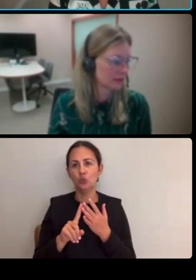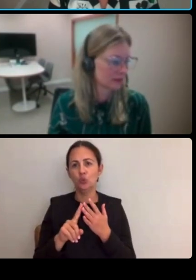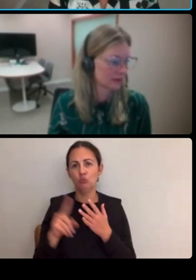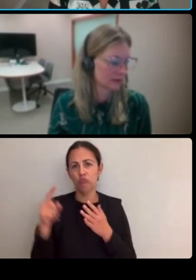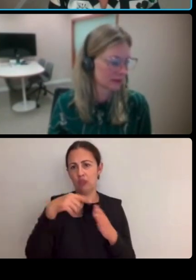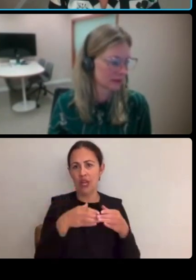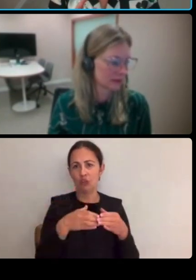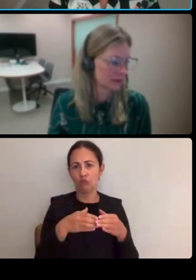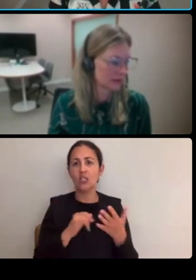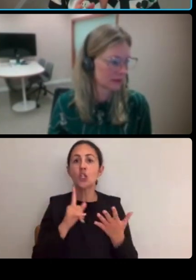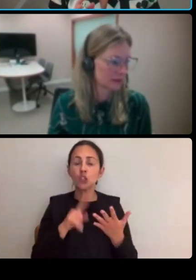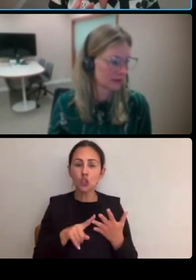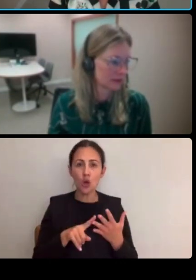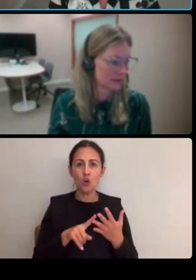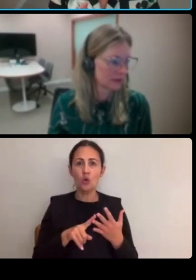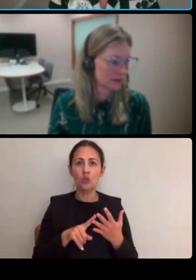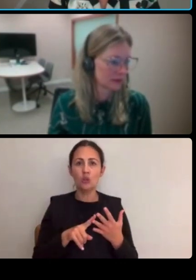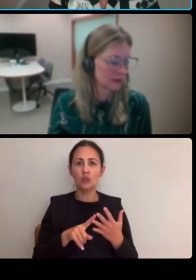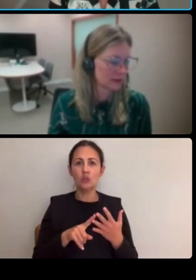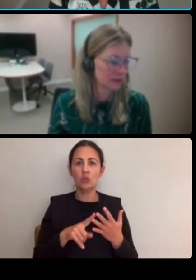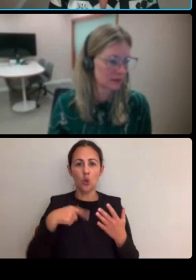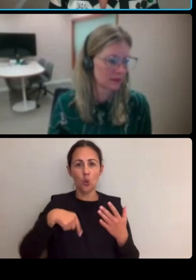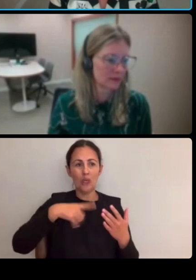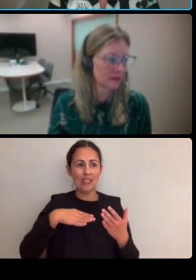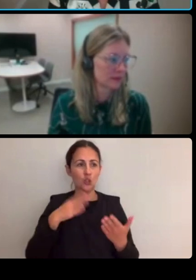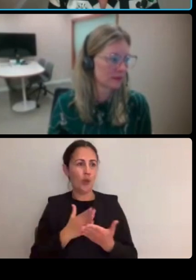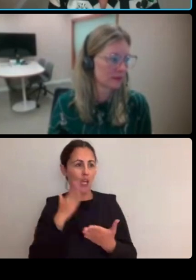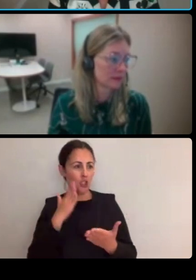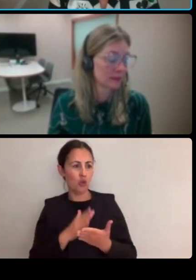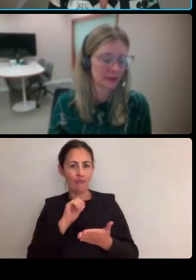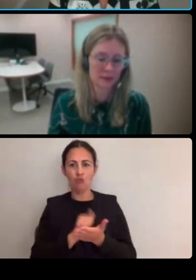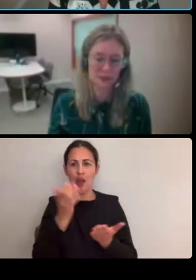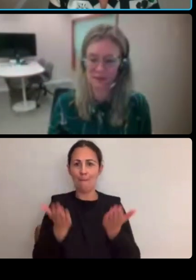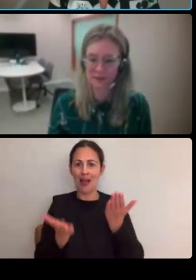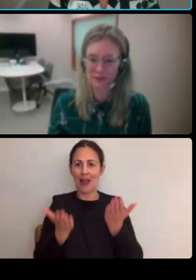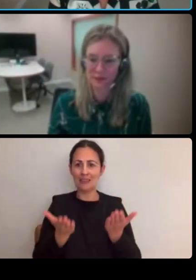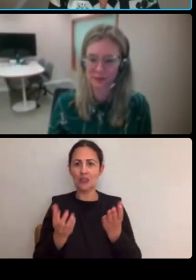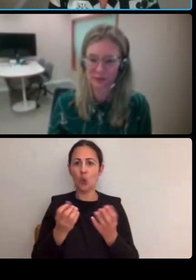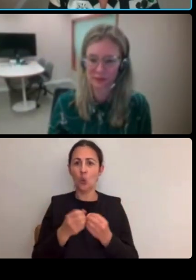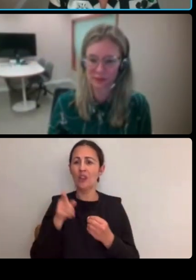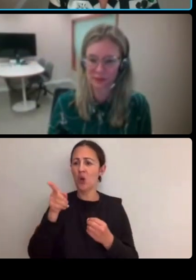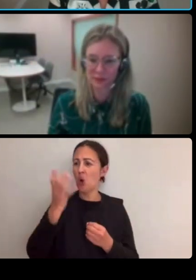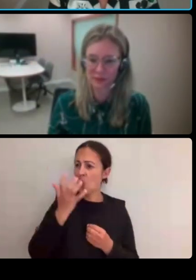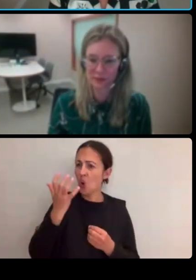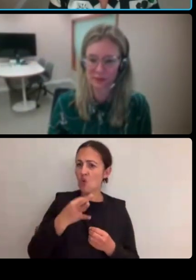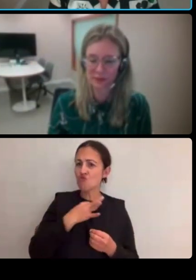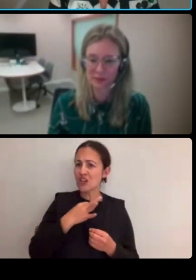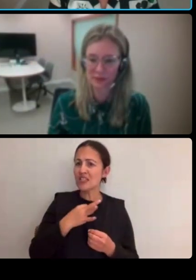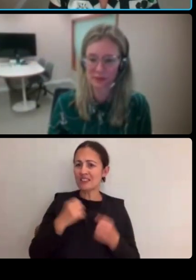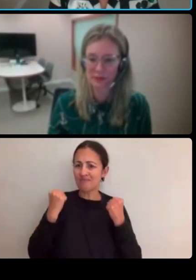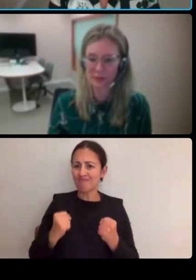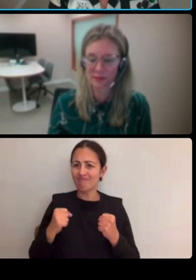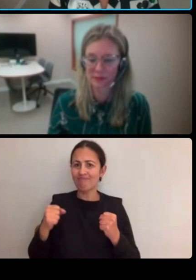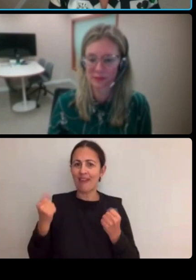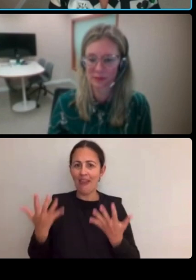categories. So again, this is about trying to get the right balance between what the risks are associated with delivering those